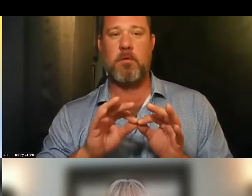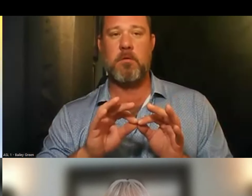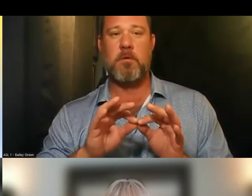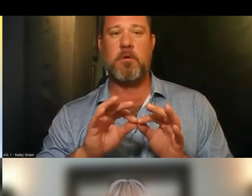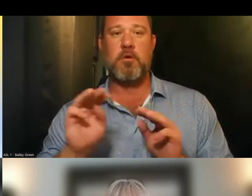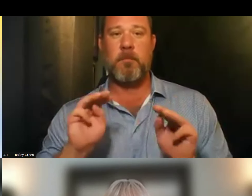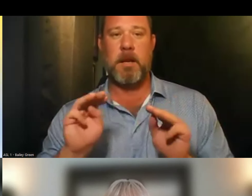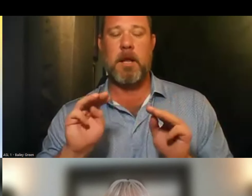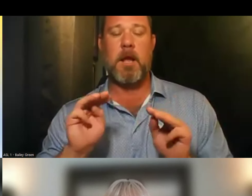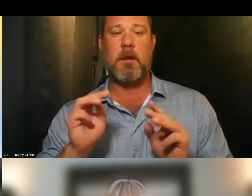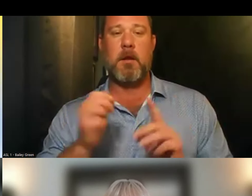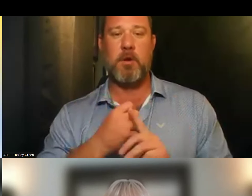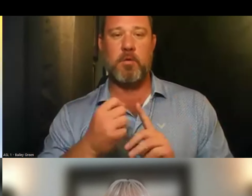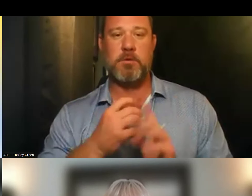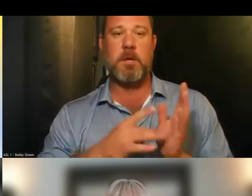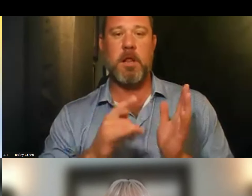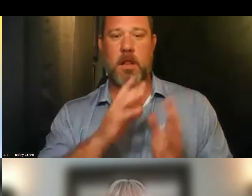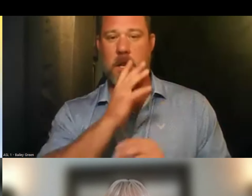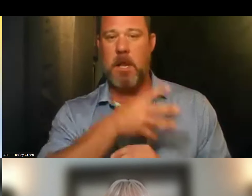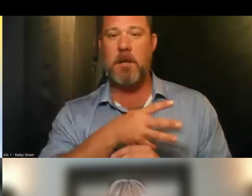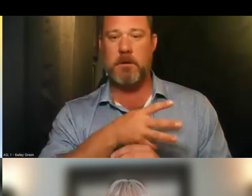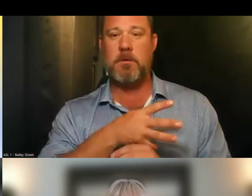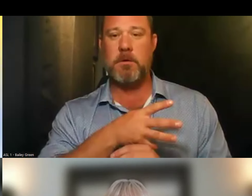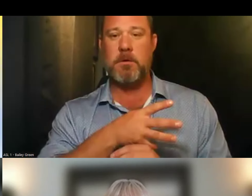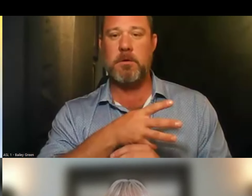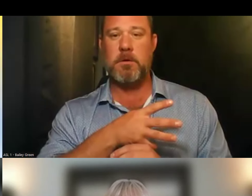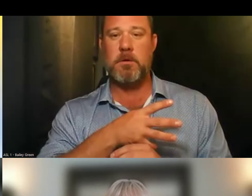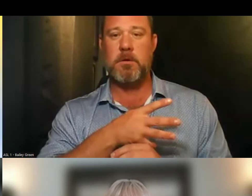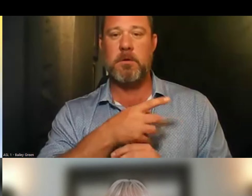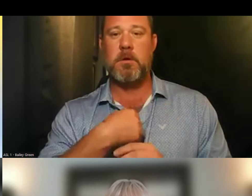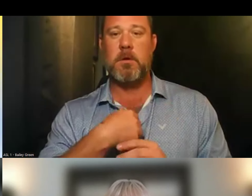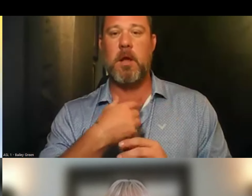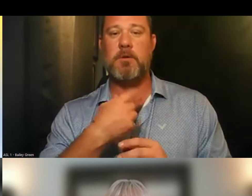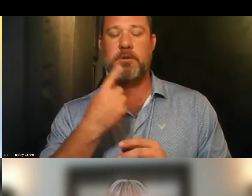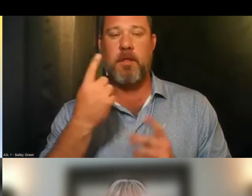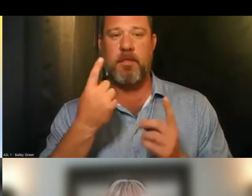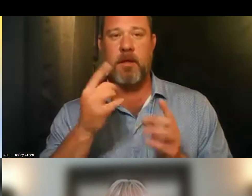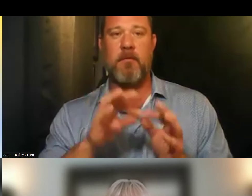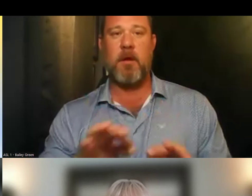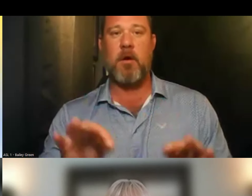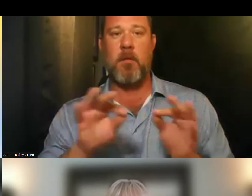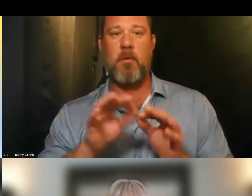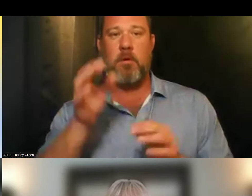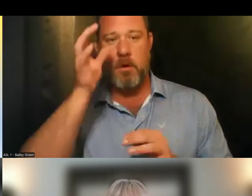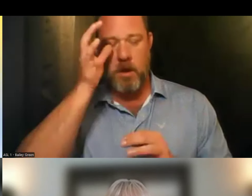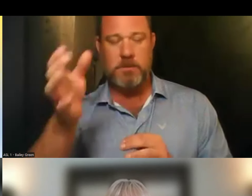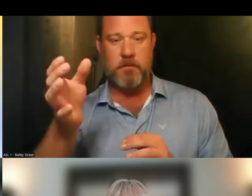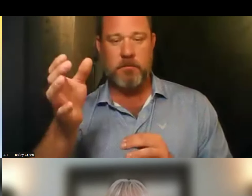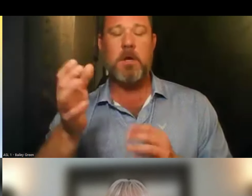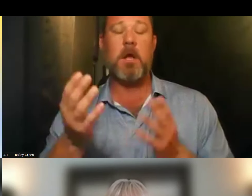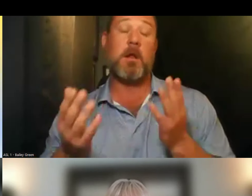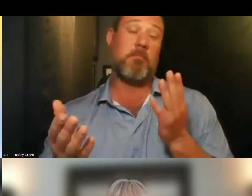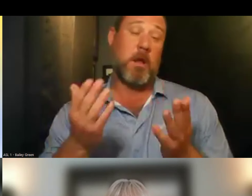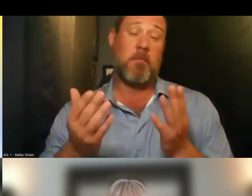mitigate abuse and neglect and exploitation. And I just think that's a very important concept, and it may be